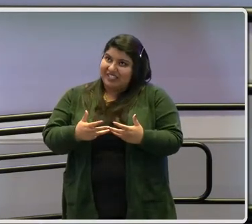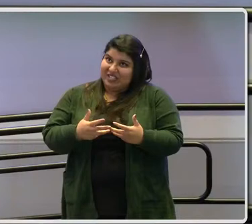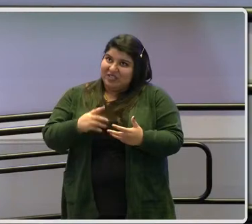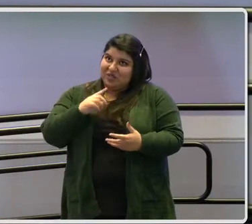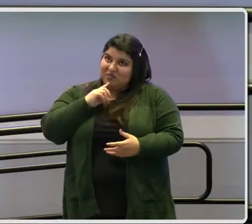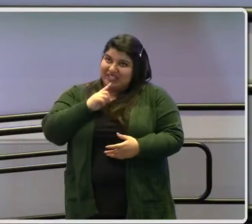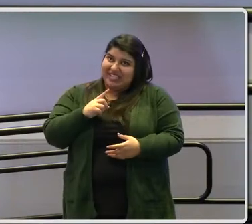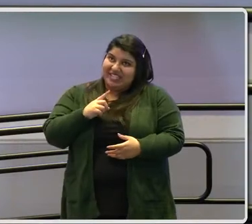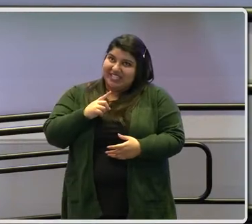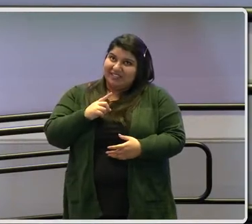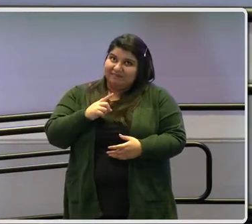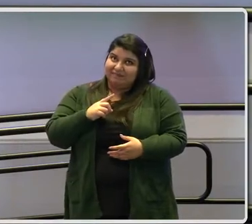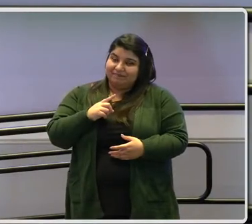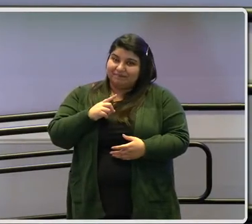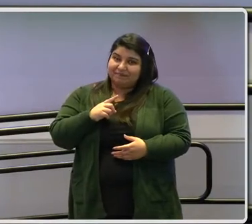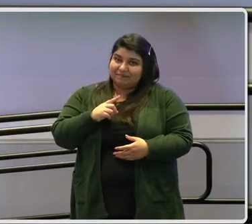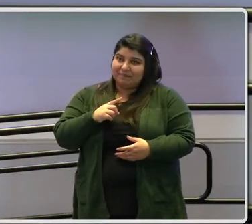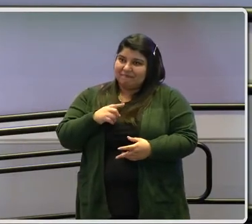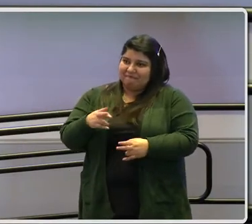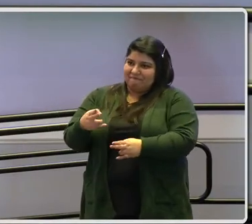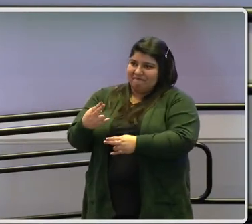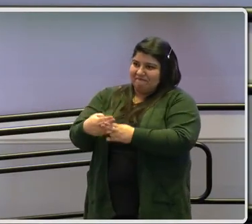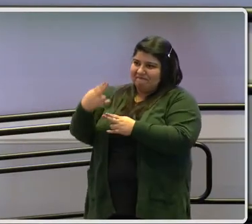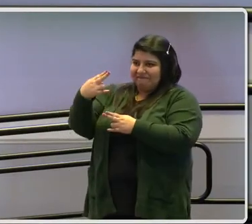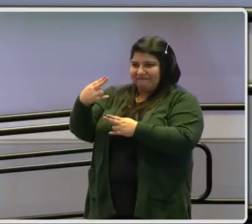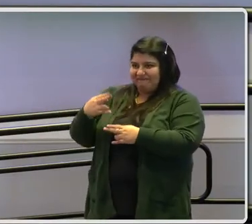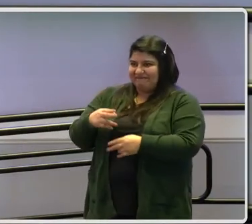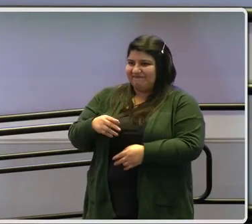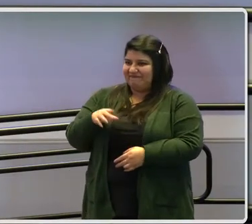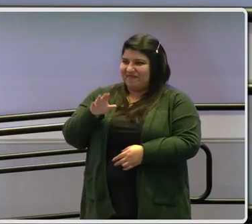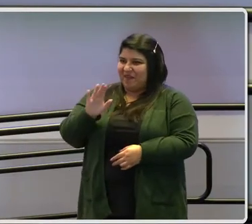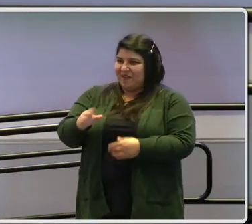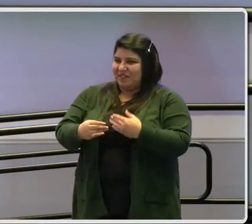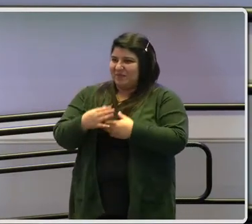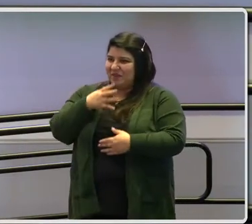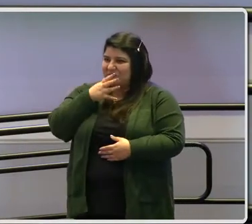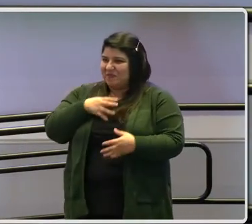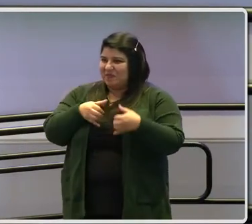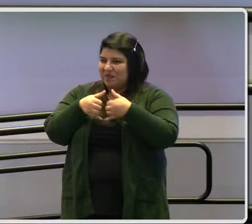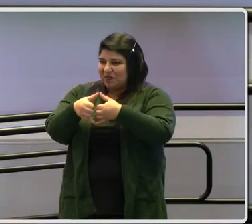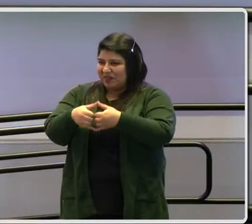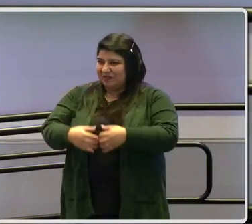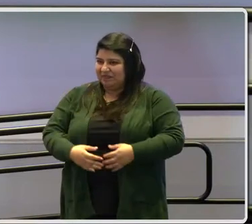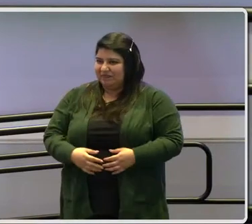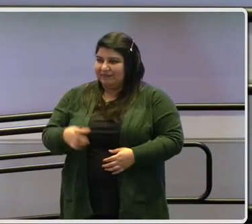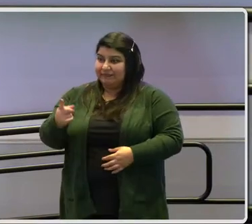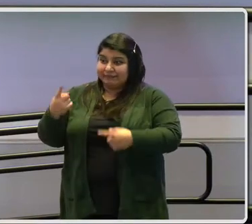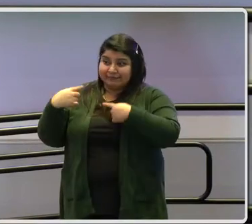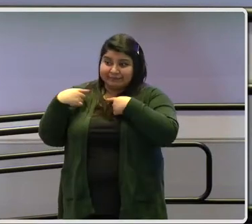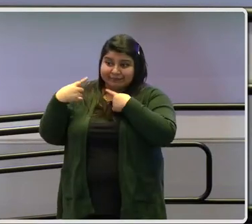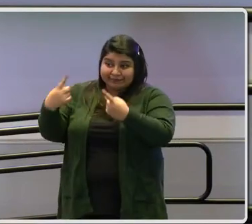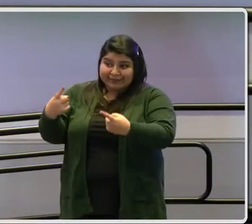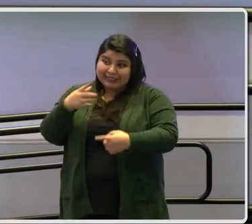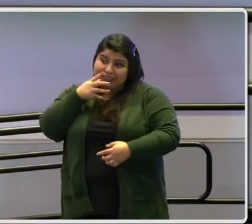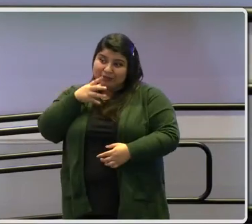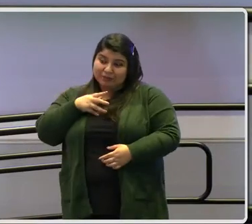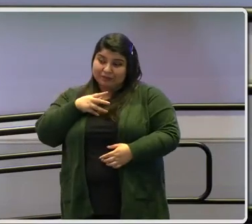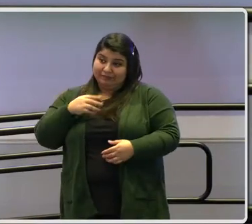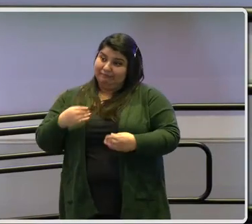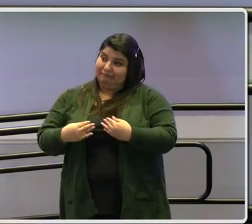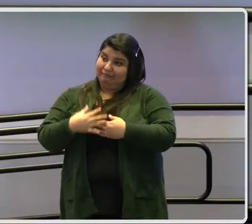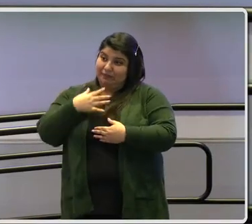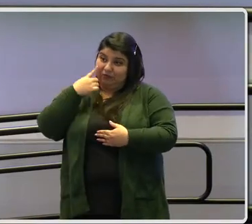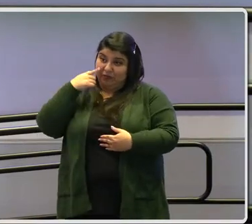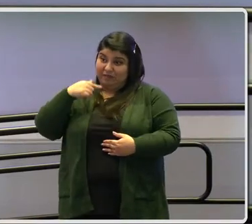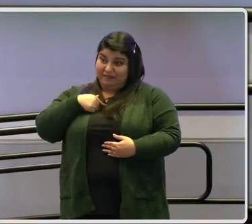named her as one of this year's honorees. Julie has been an inspiring individual to many,